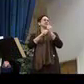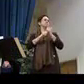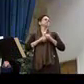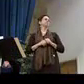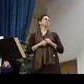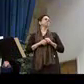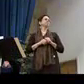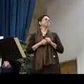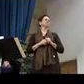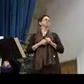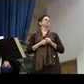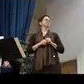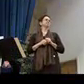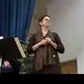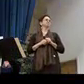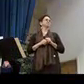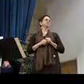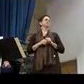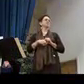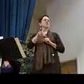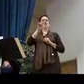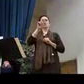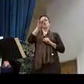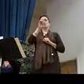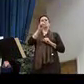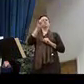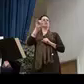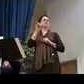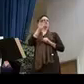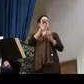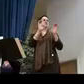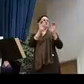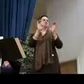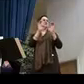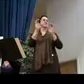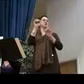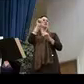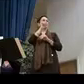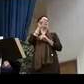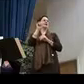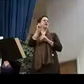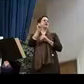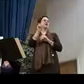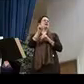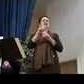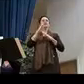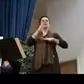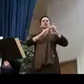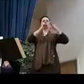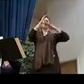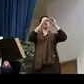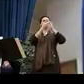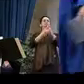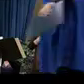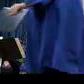Lawrence Bonner, Certificate of Applied Science, Construction Tech.